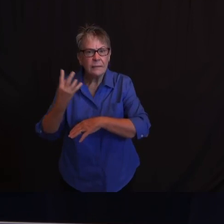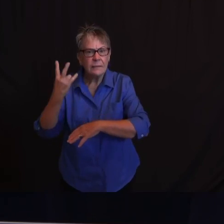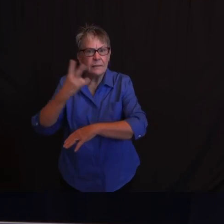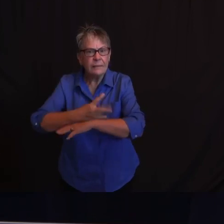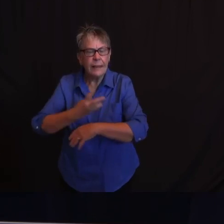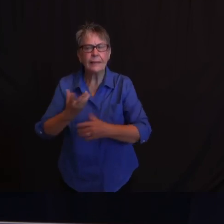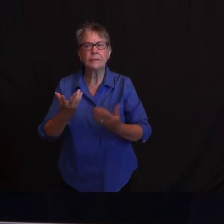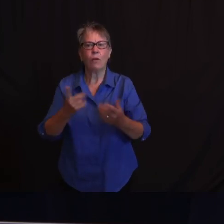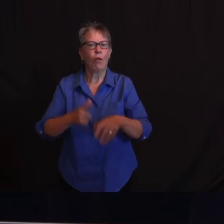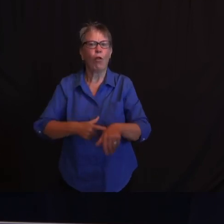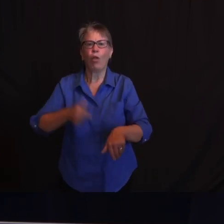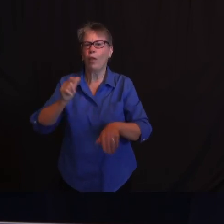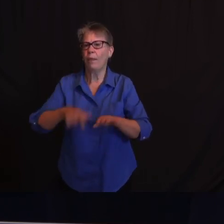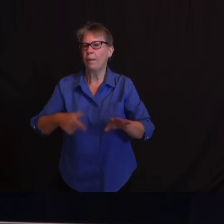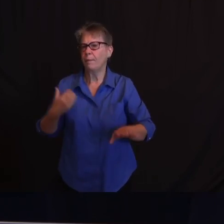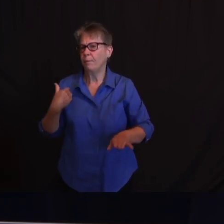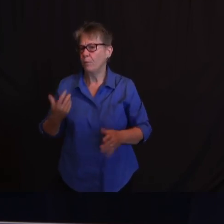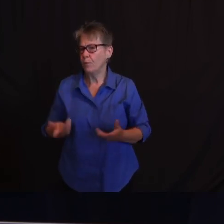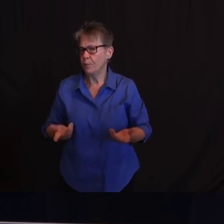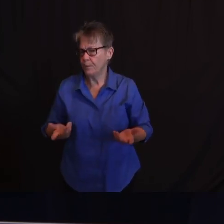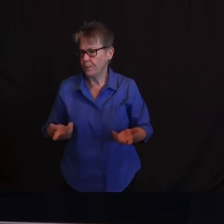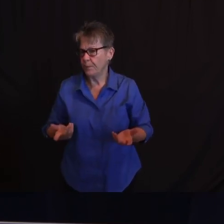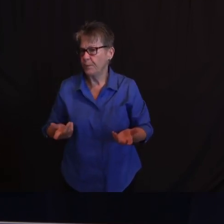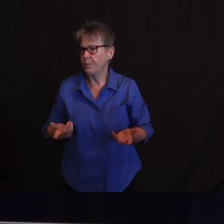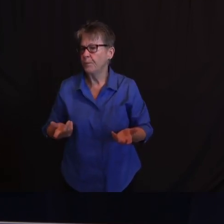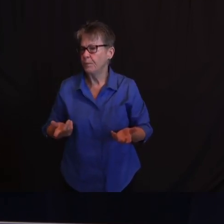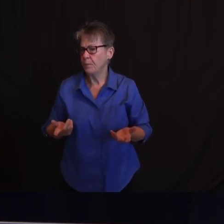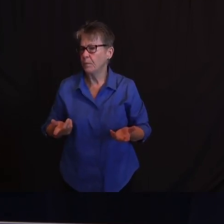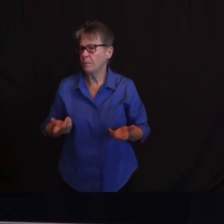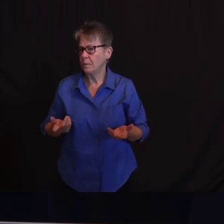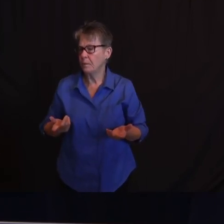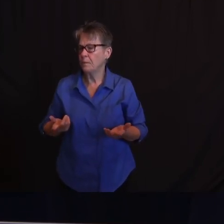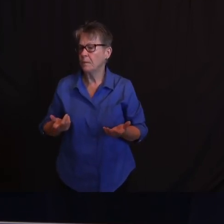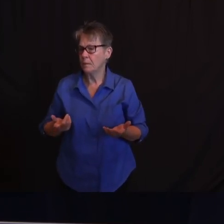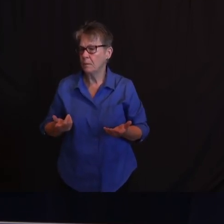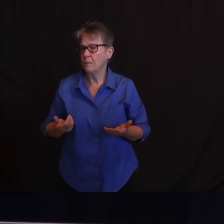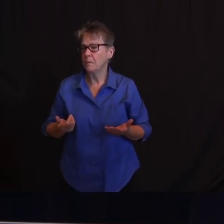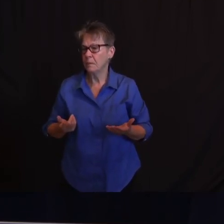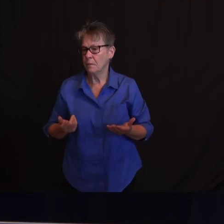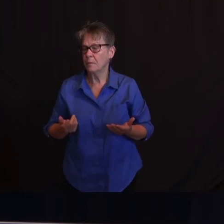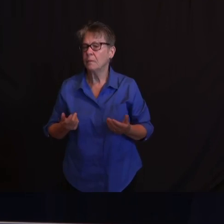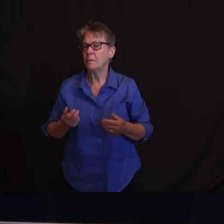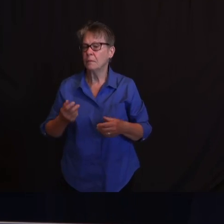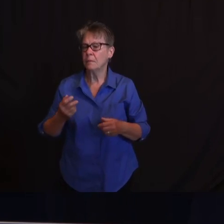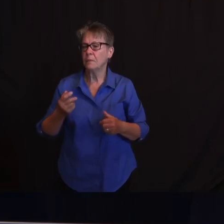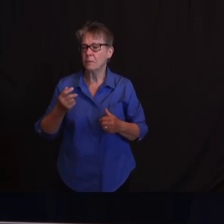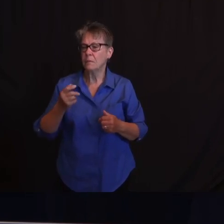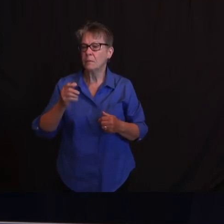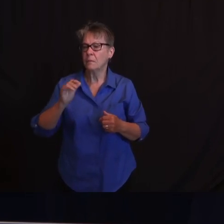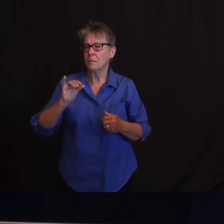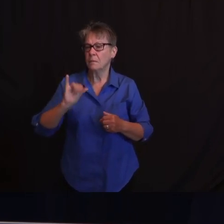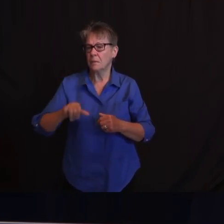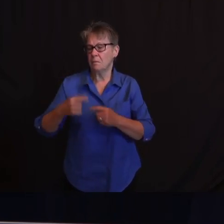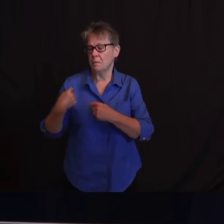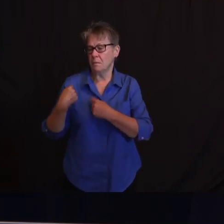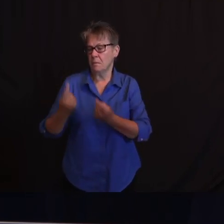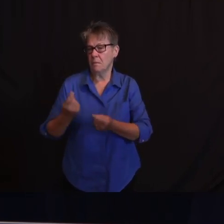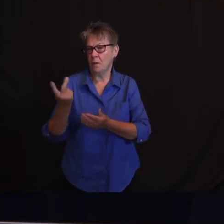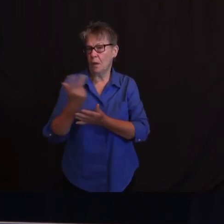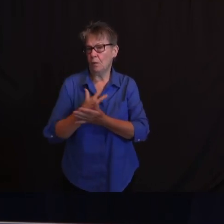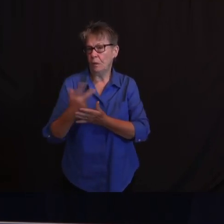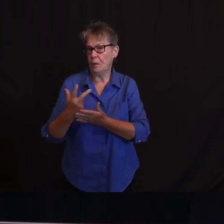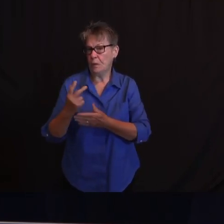shortage. Our average turnaround time is now more than 5 days, when previously it had been 2 to